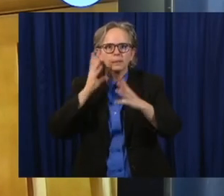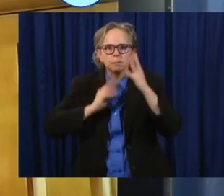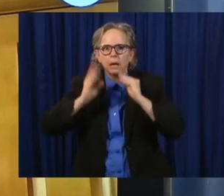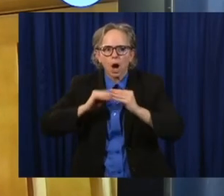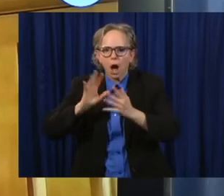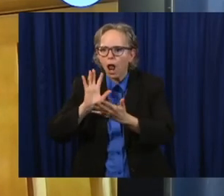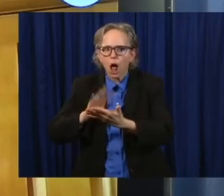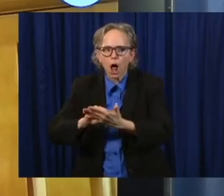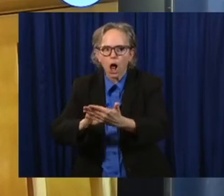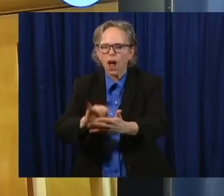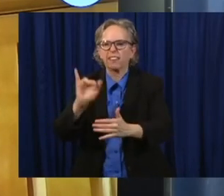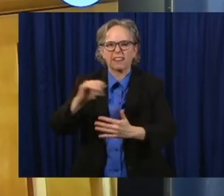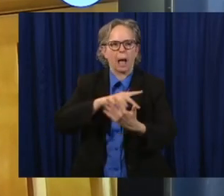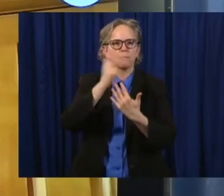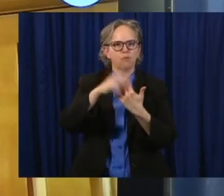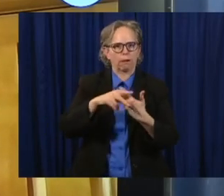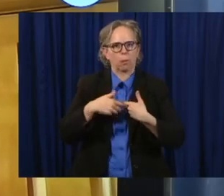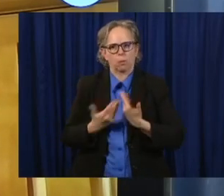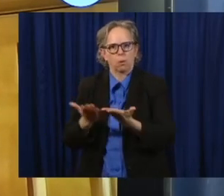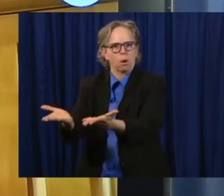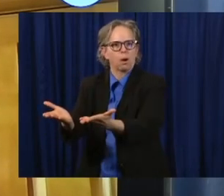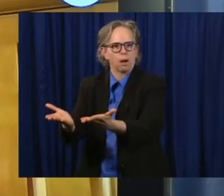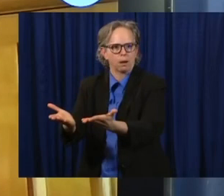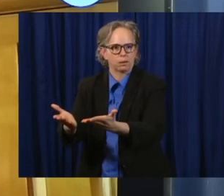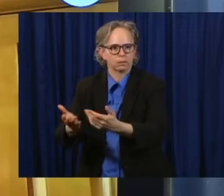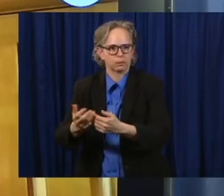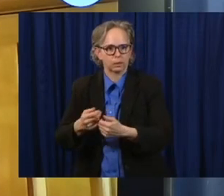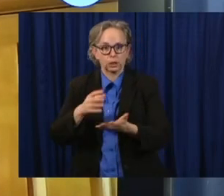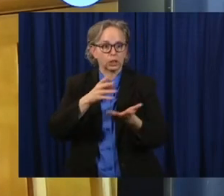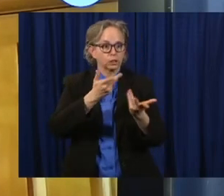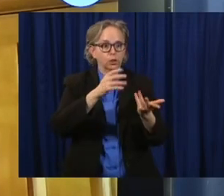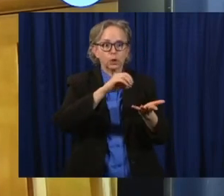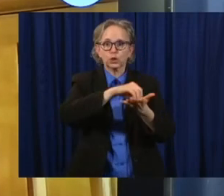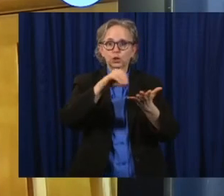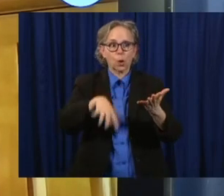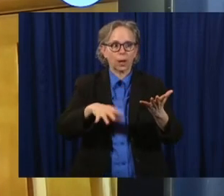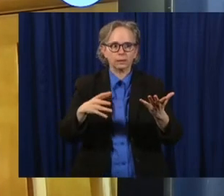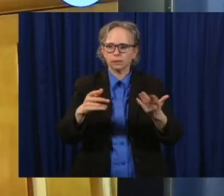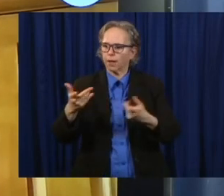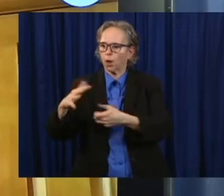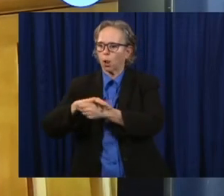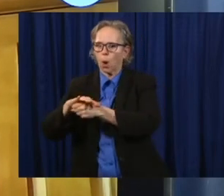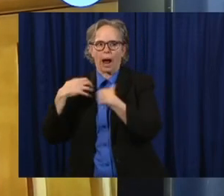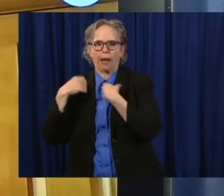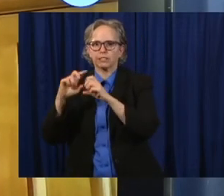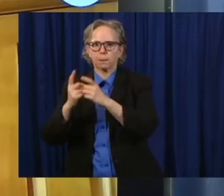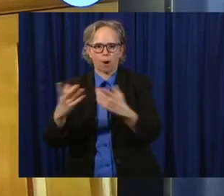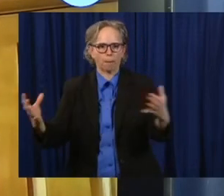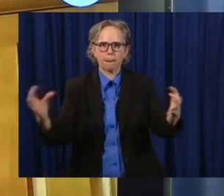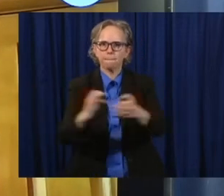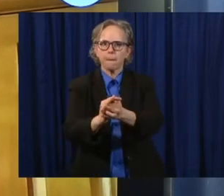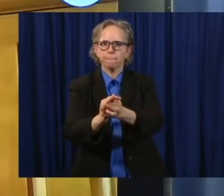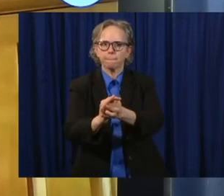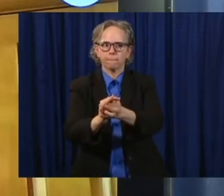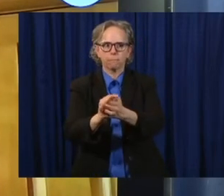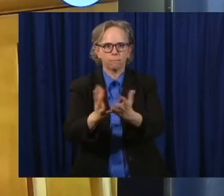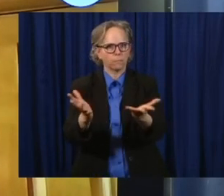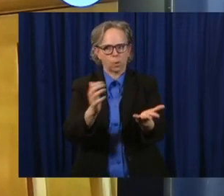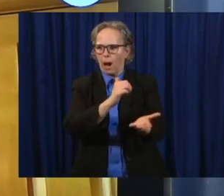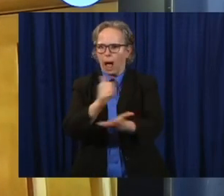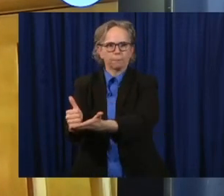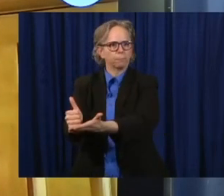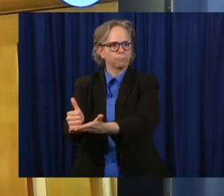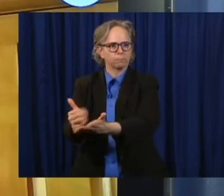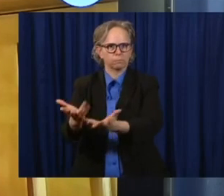on linking those health profession students with local health departments to help them in their overall efforts fighting